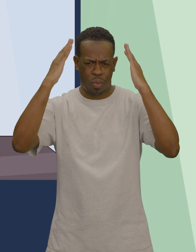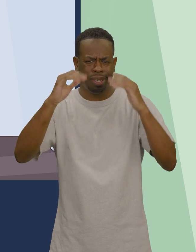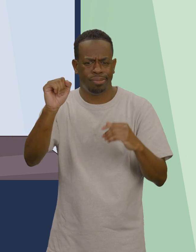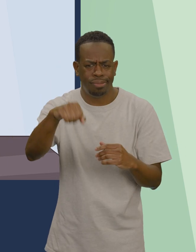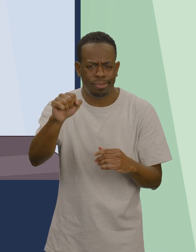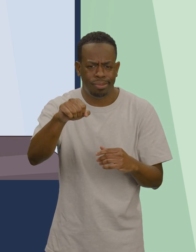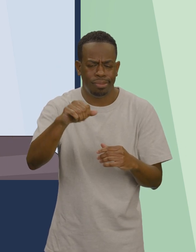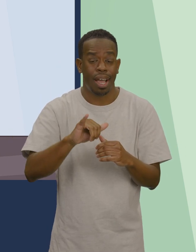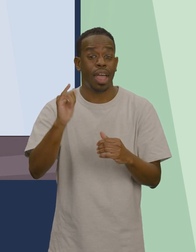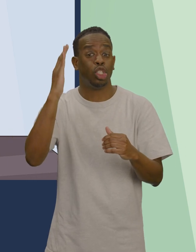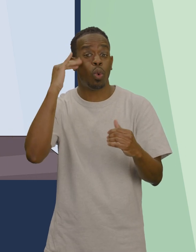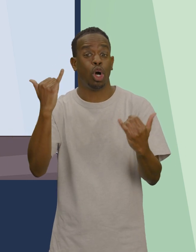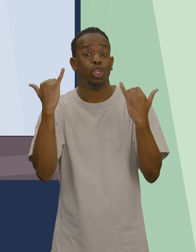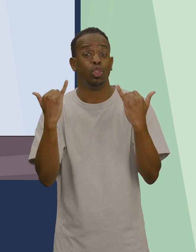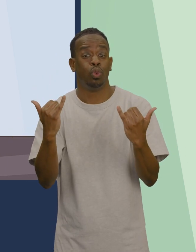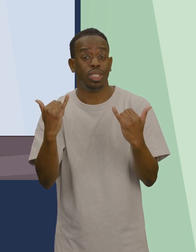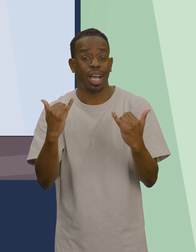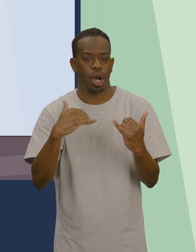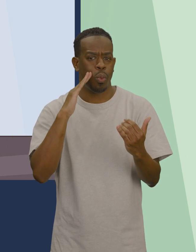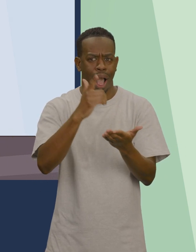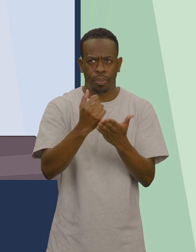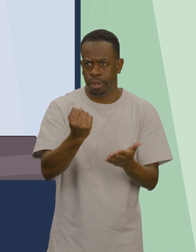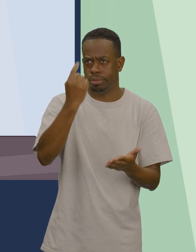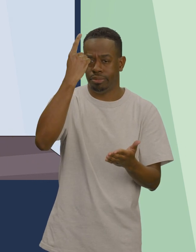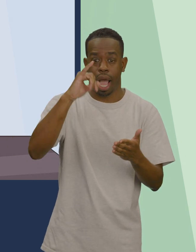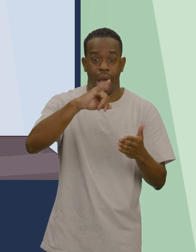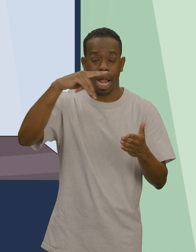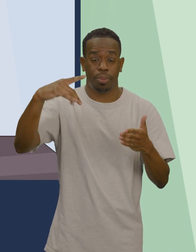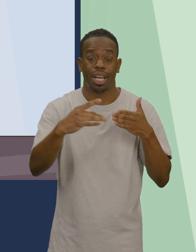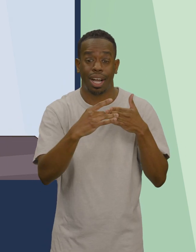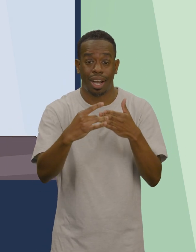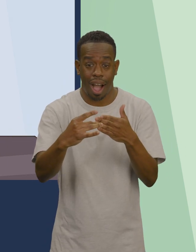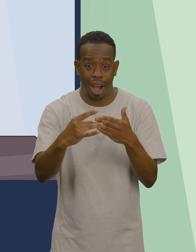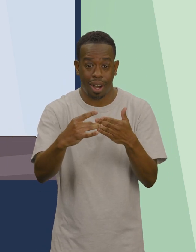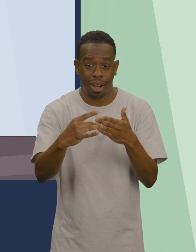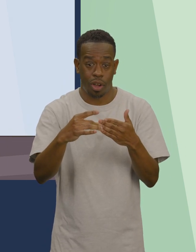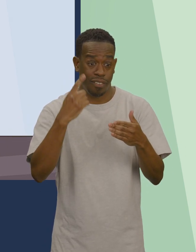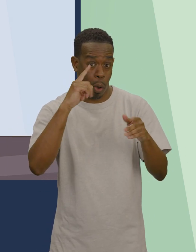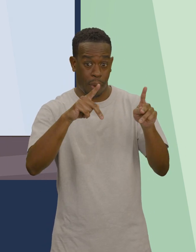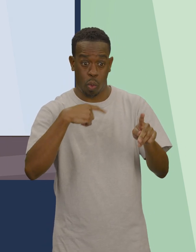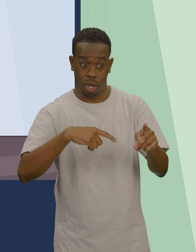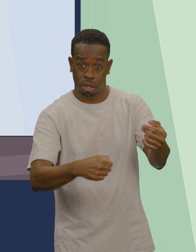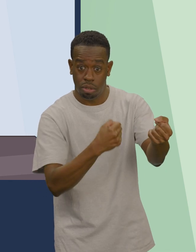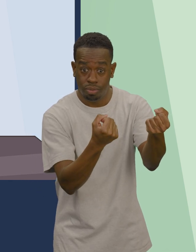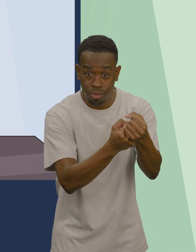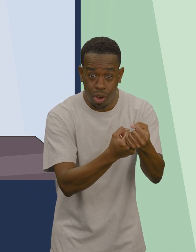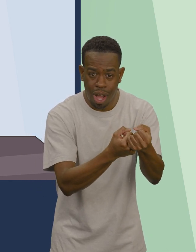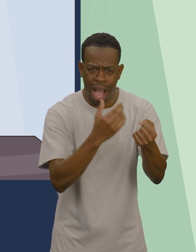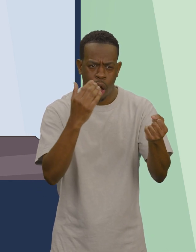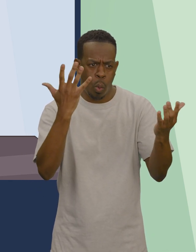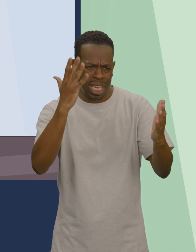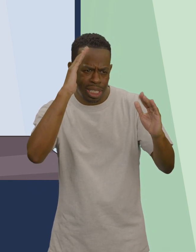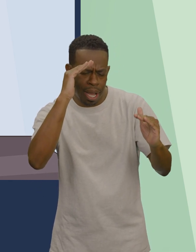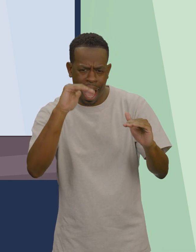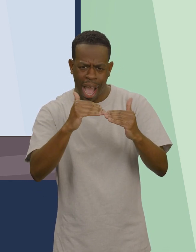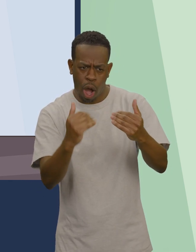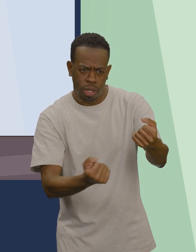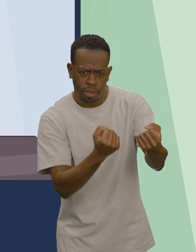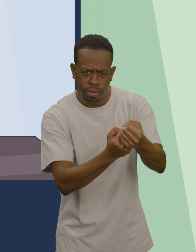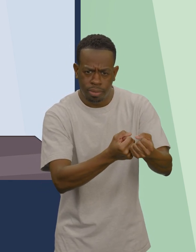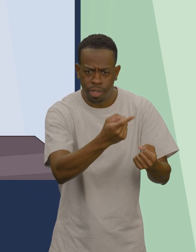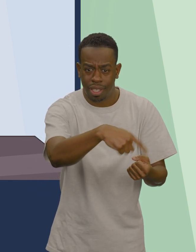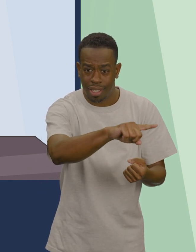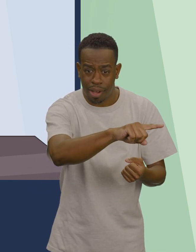feel overwhelming. That's why today, we'll help you understand the IPP guide for the people we support, what to expect,